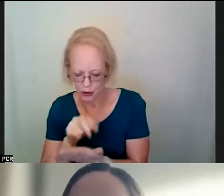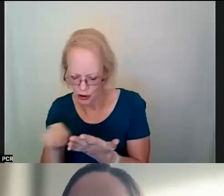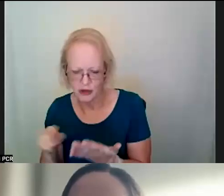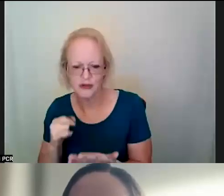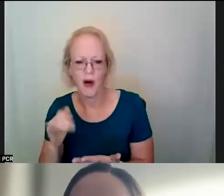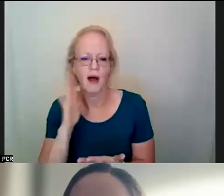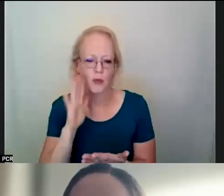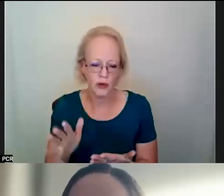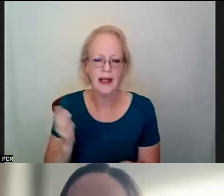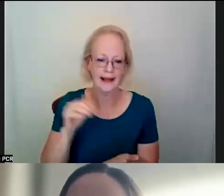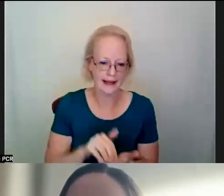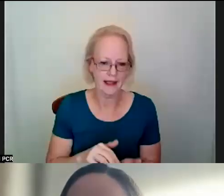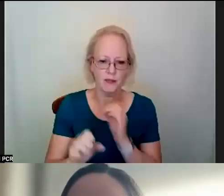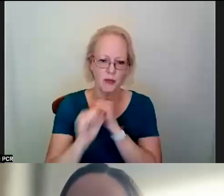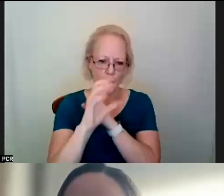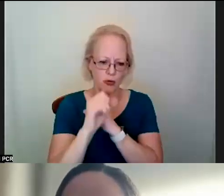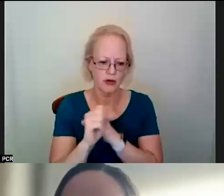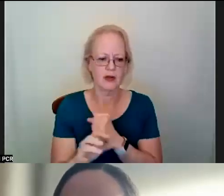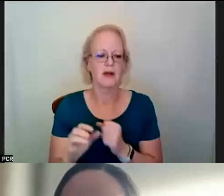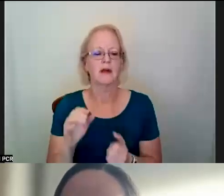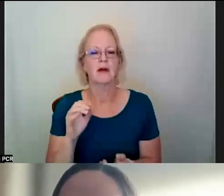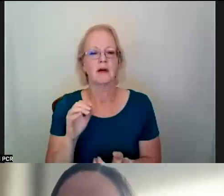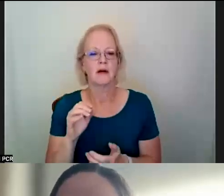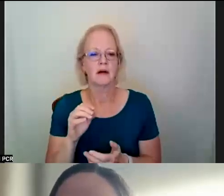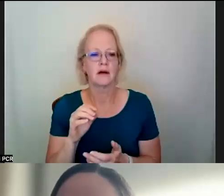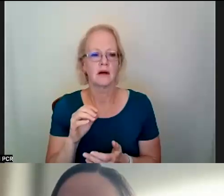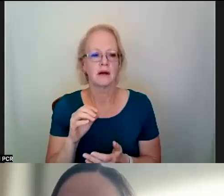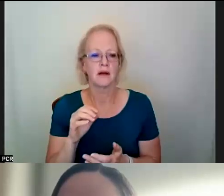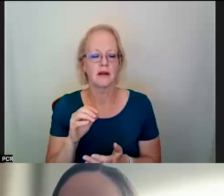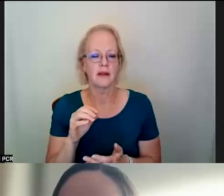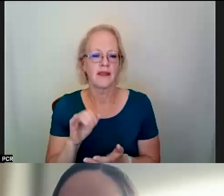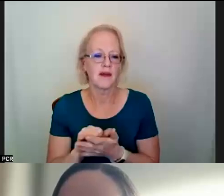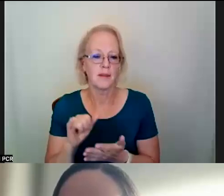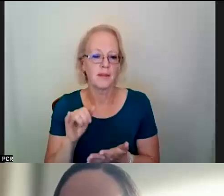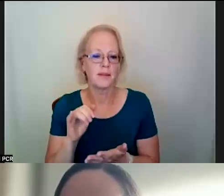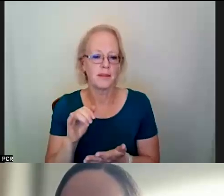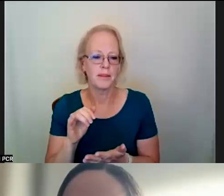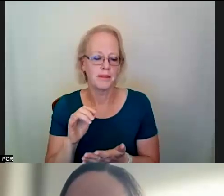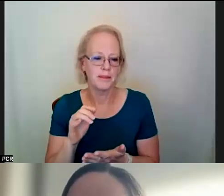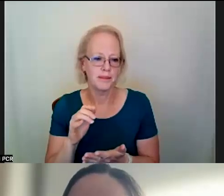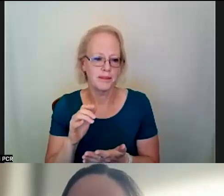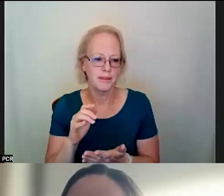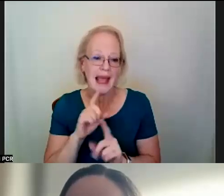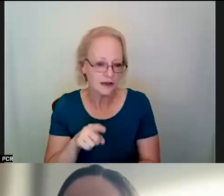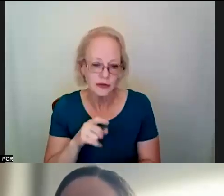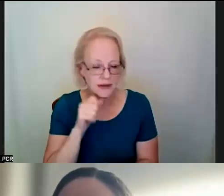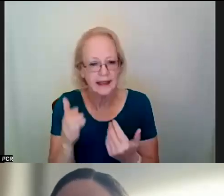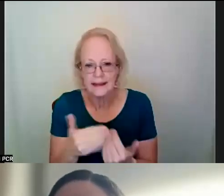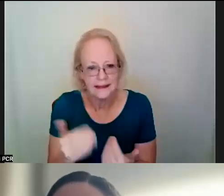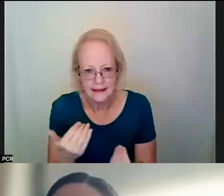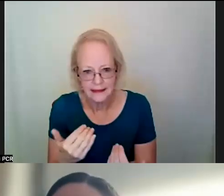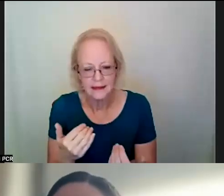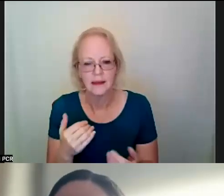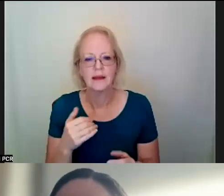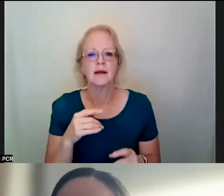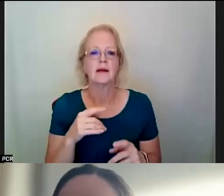to promote this where you're discussing. It is not a very easy necessarily answer in how you set this up, but there,